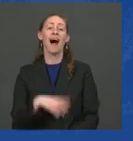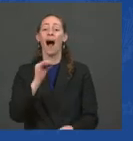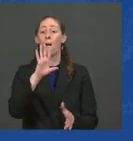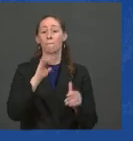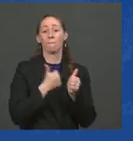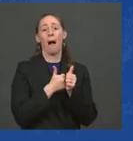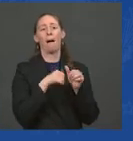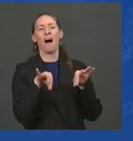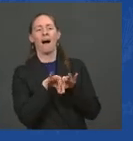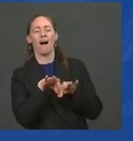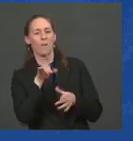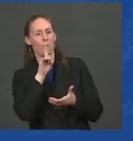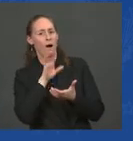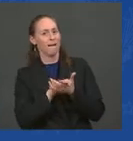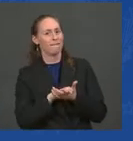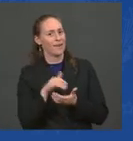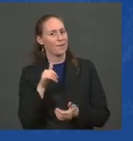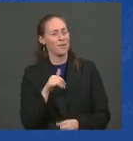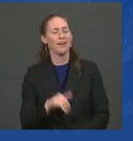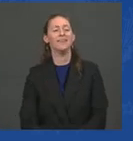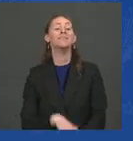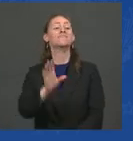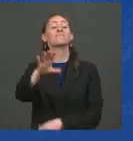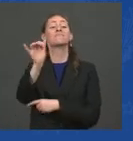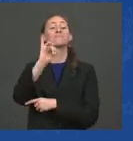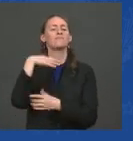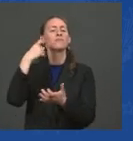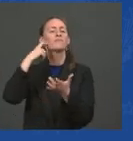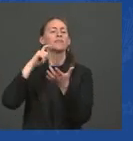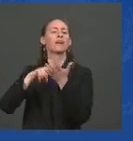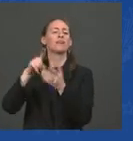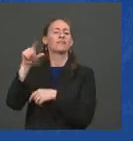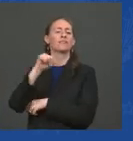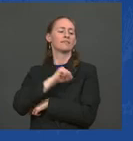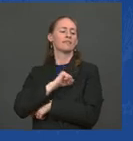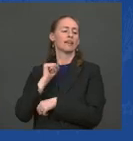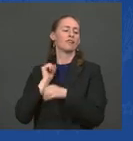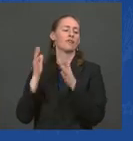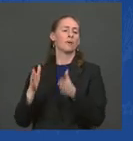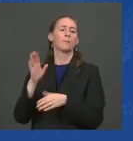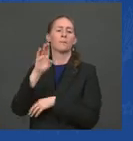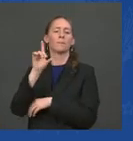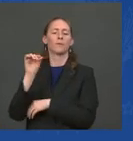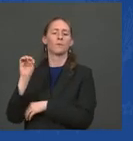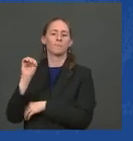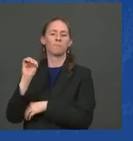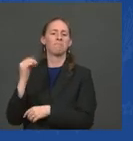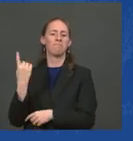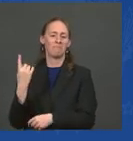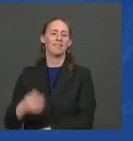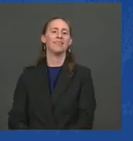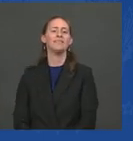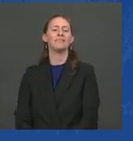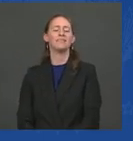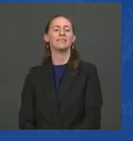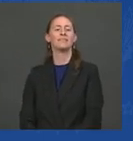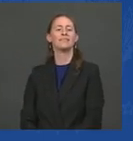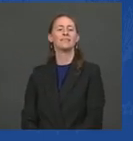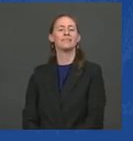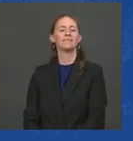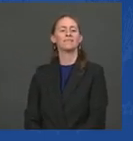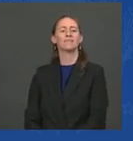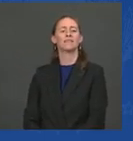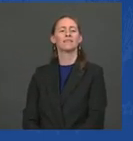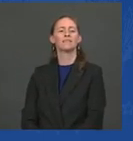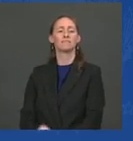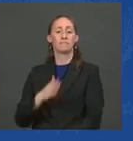And Senator Blumenthal, I mentioned earlier today, I apologize for repeating this, but my son, Beau Biden, who's the one that should be standing here